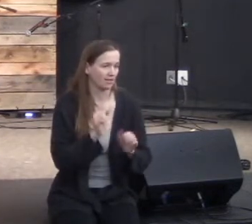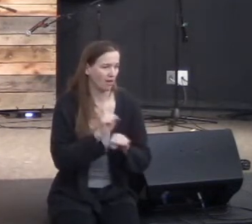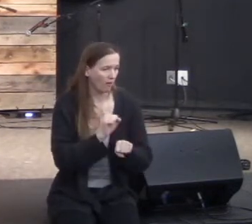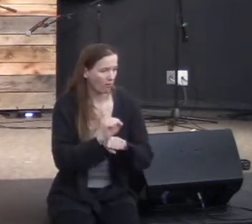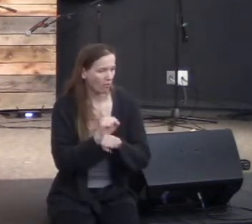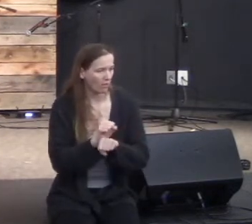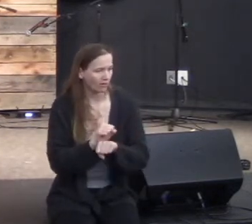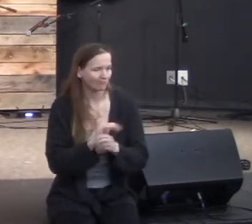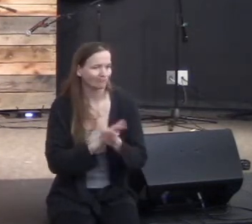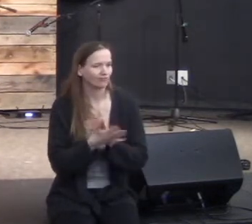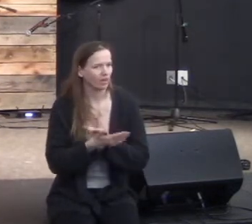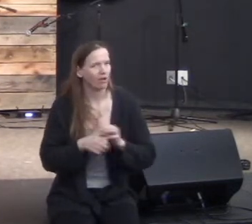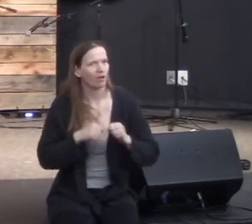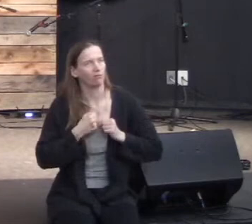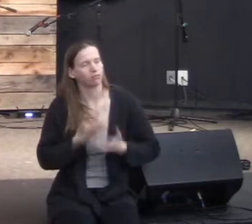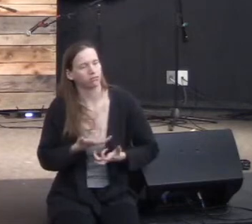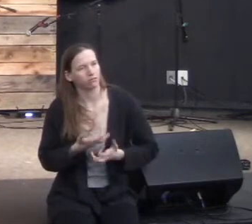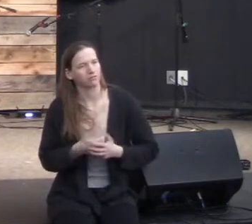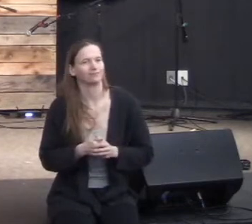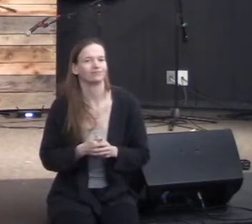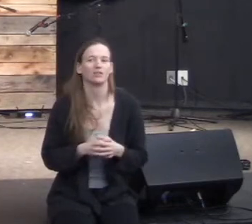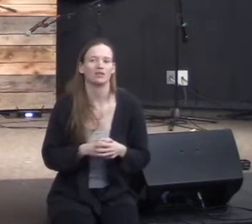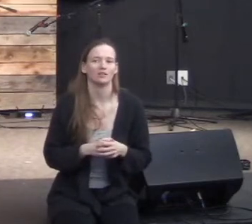There's two honest ones among us.